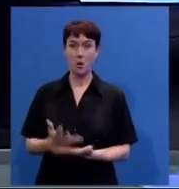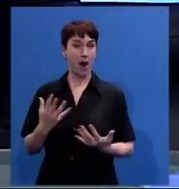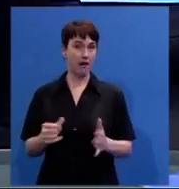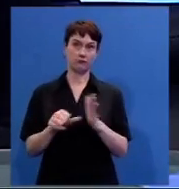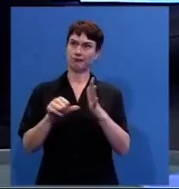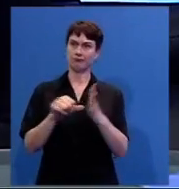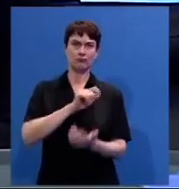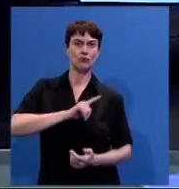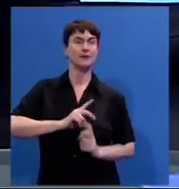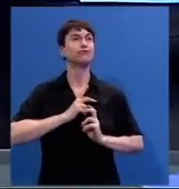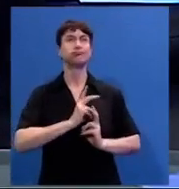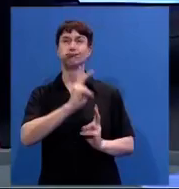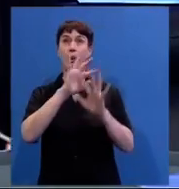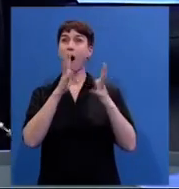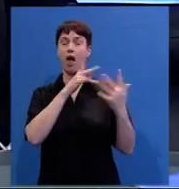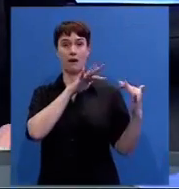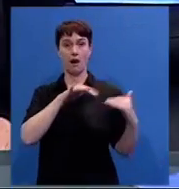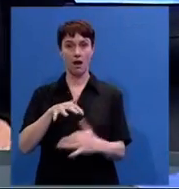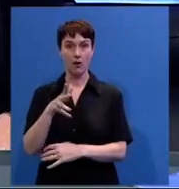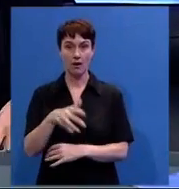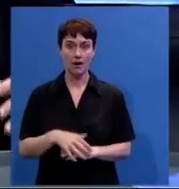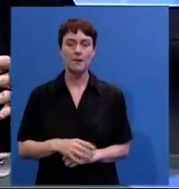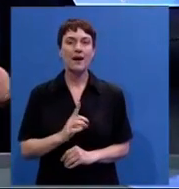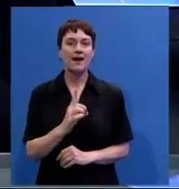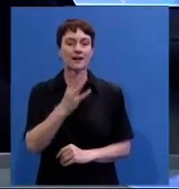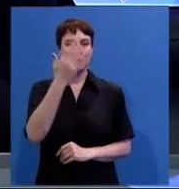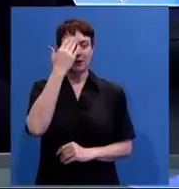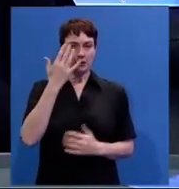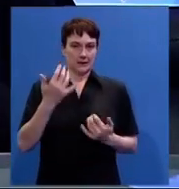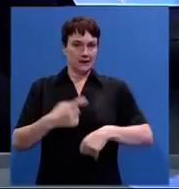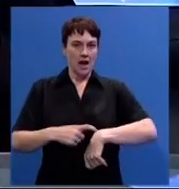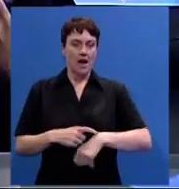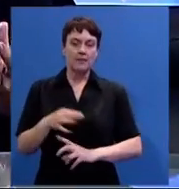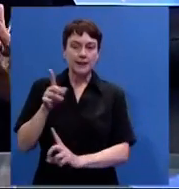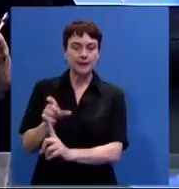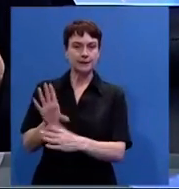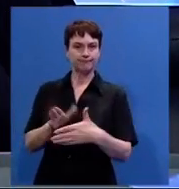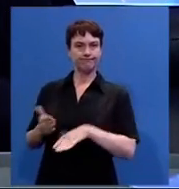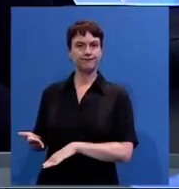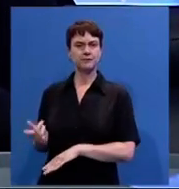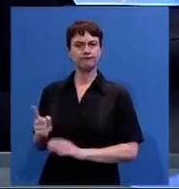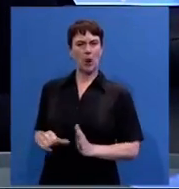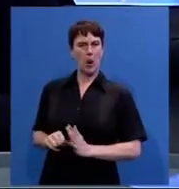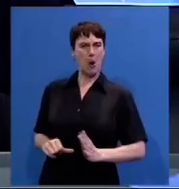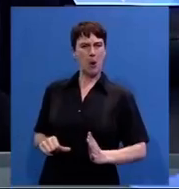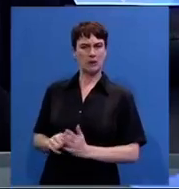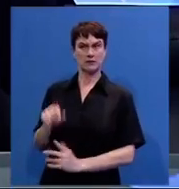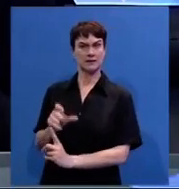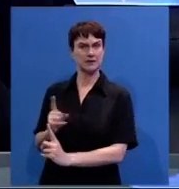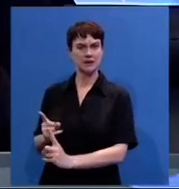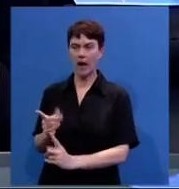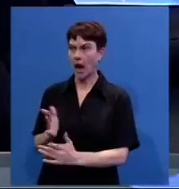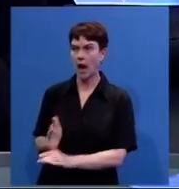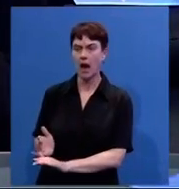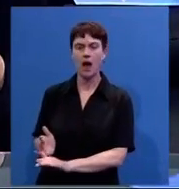dignitaries arriving from all over the world. But, Doctor, very often when one loses somebody who is so significant in one's life, you tend